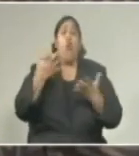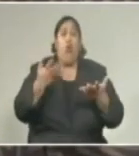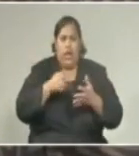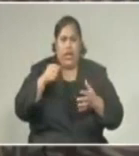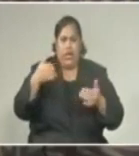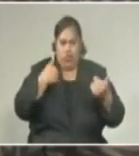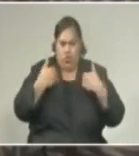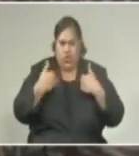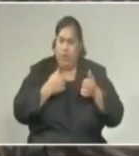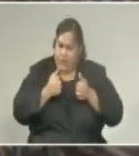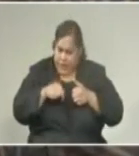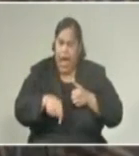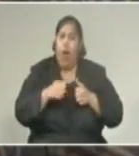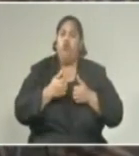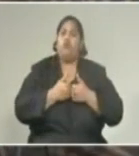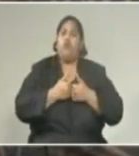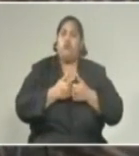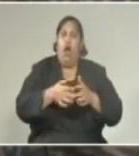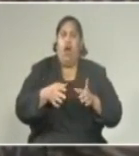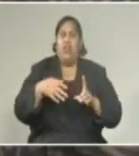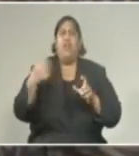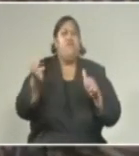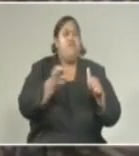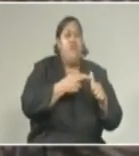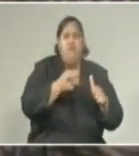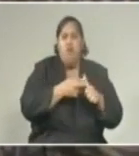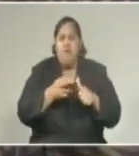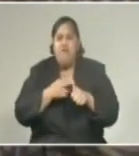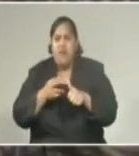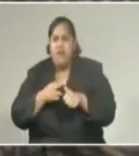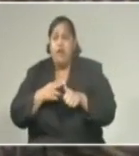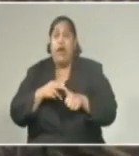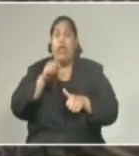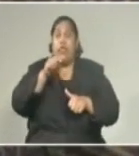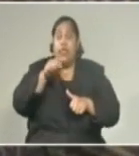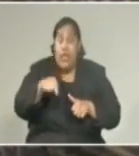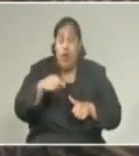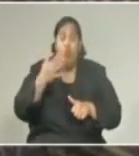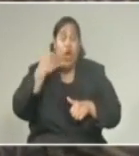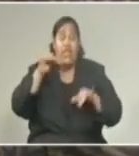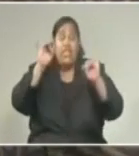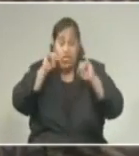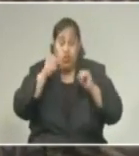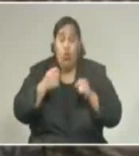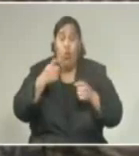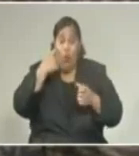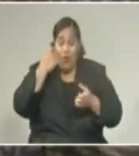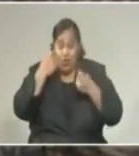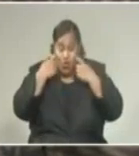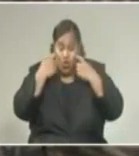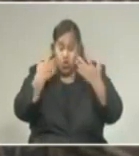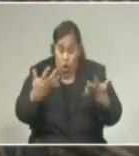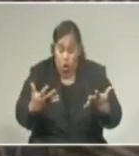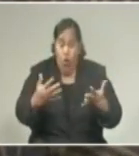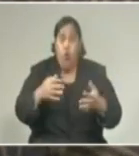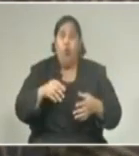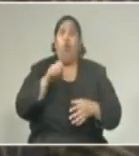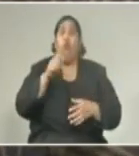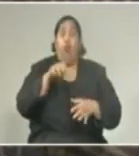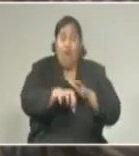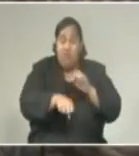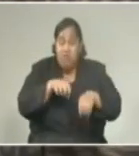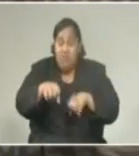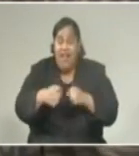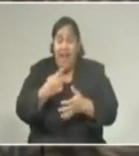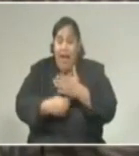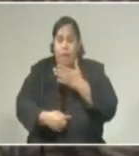Pacific, and subsequently those matters were raised in the council. The independent video